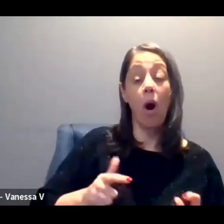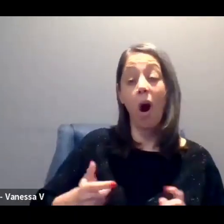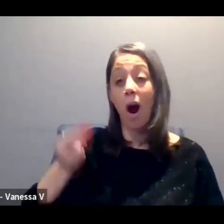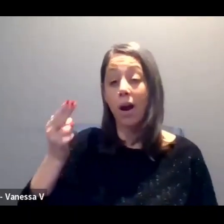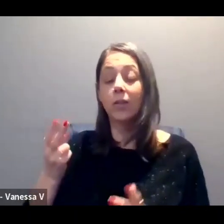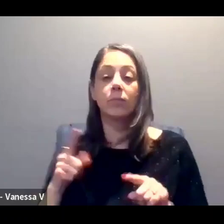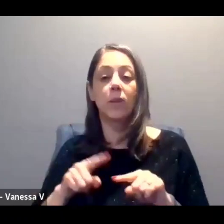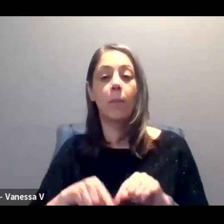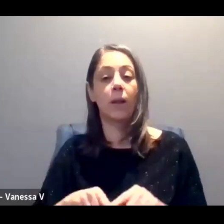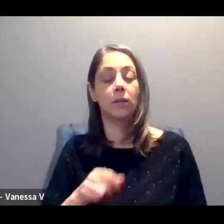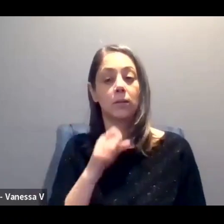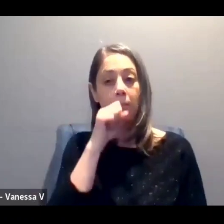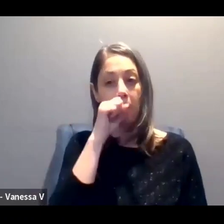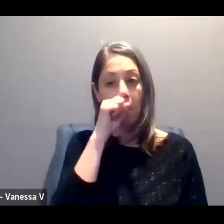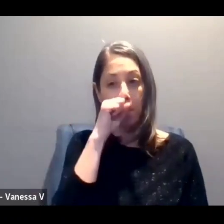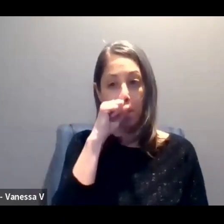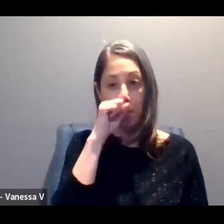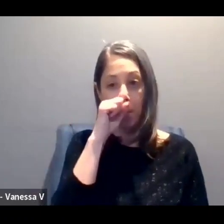slide.